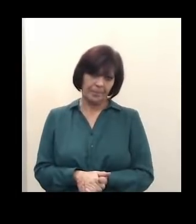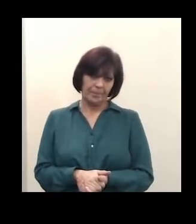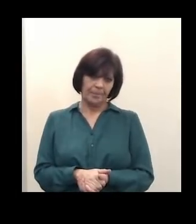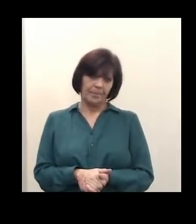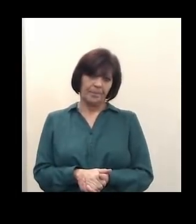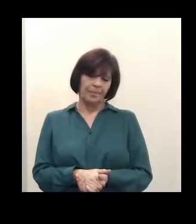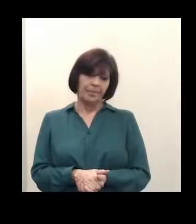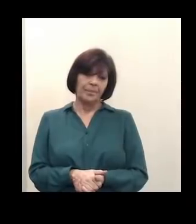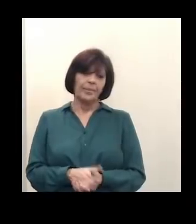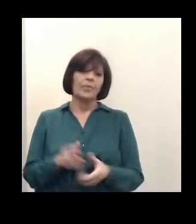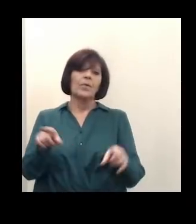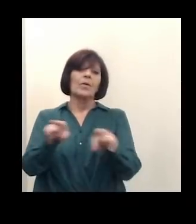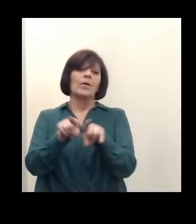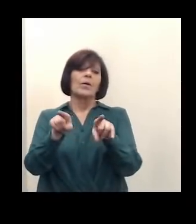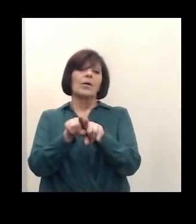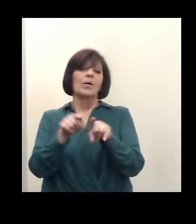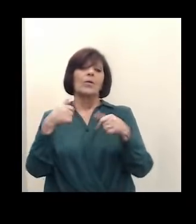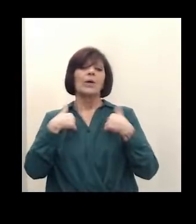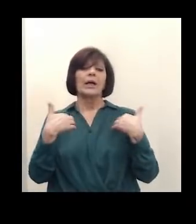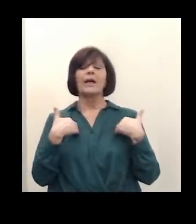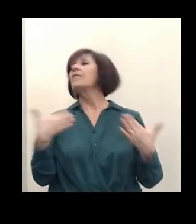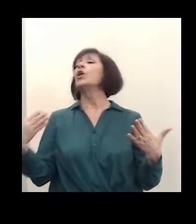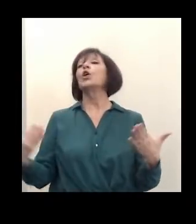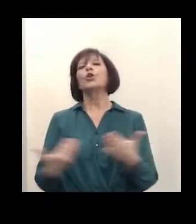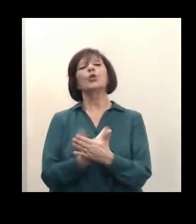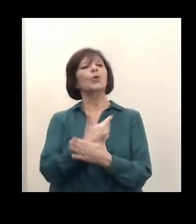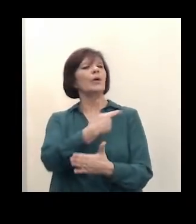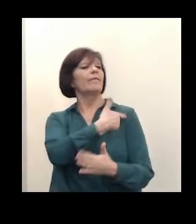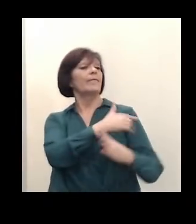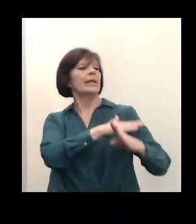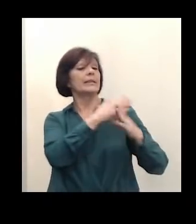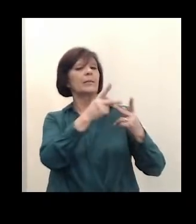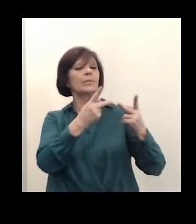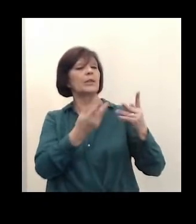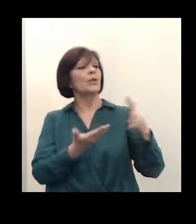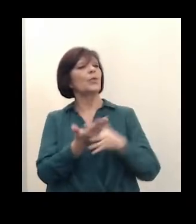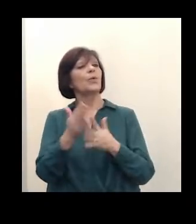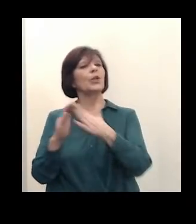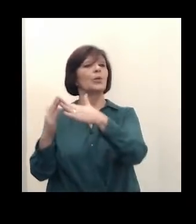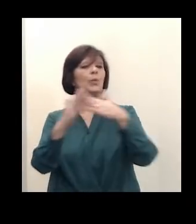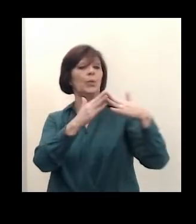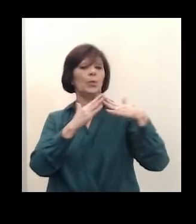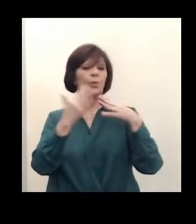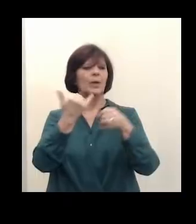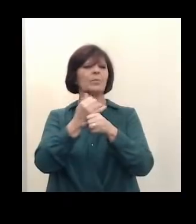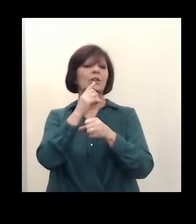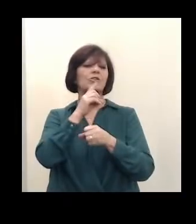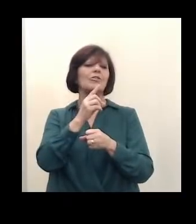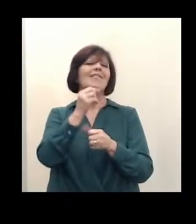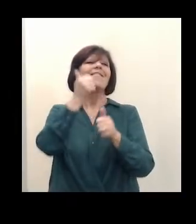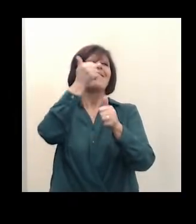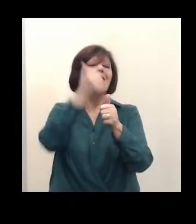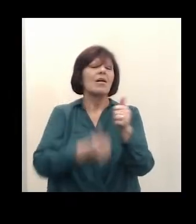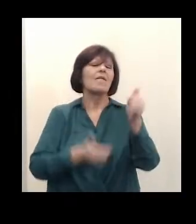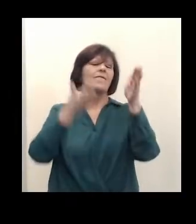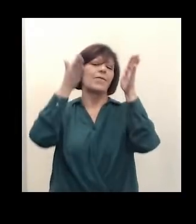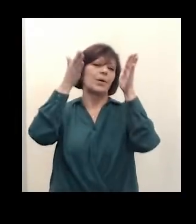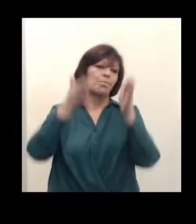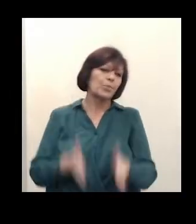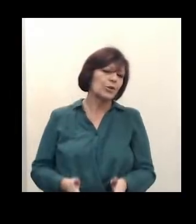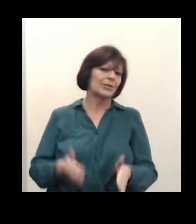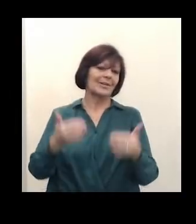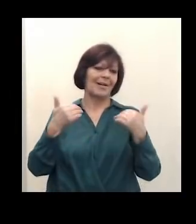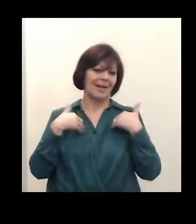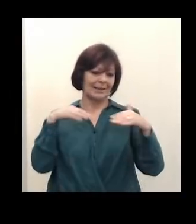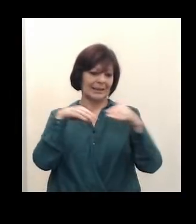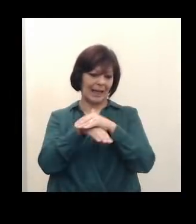We also have new vaccine sites throughout the community. Again, we want to make sure that every single person in Erie County has access